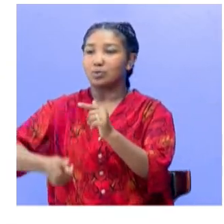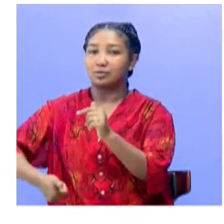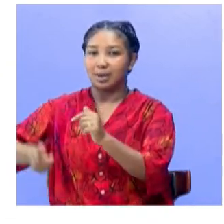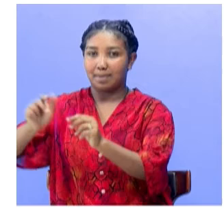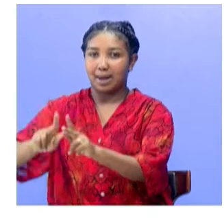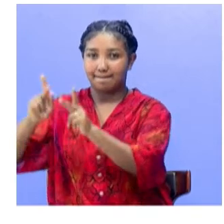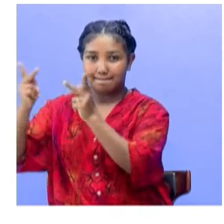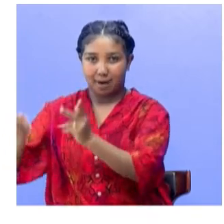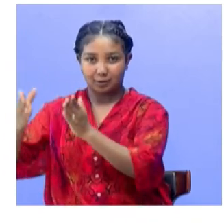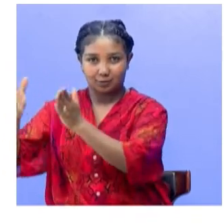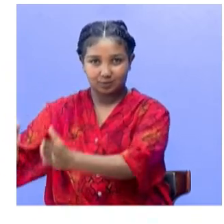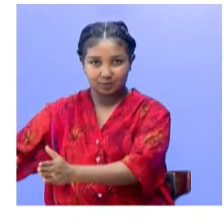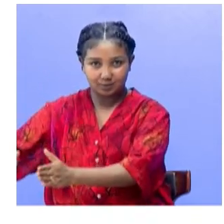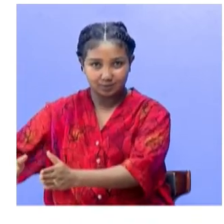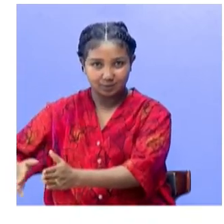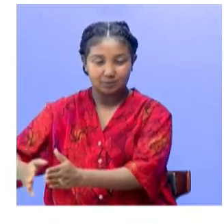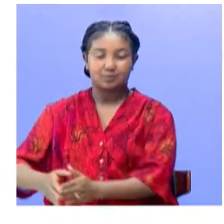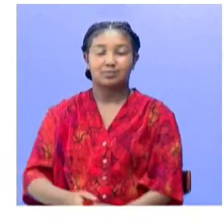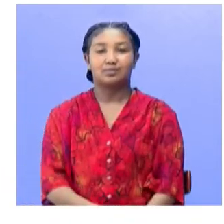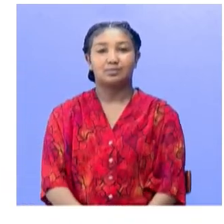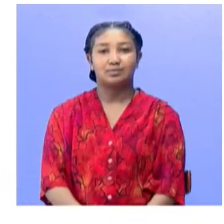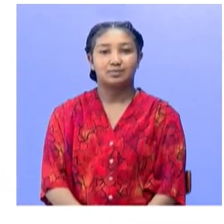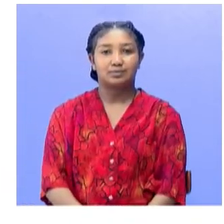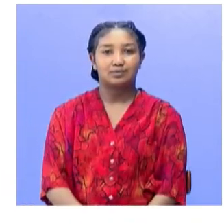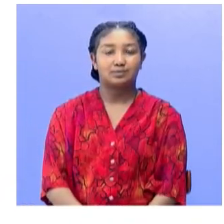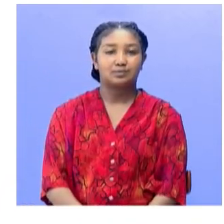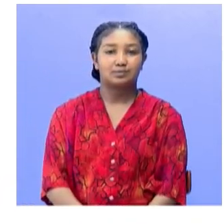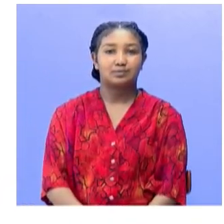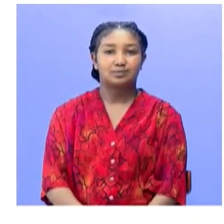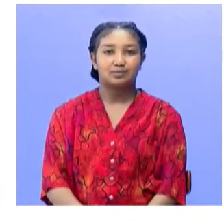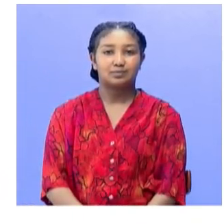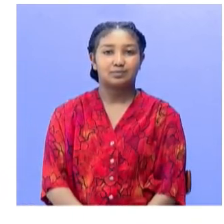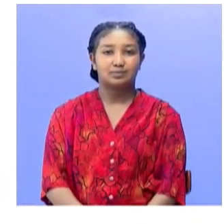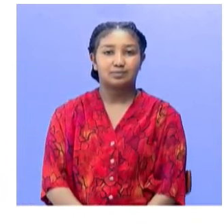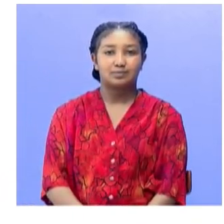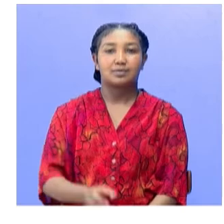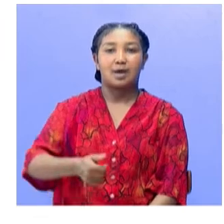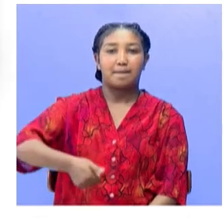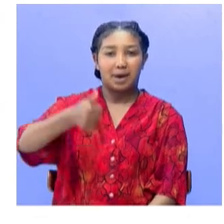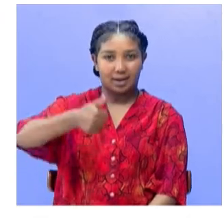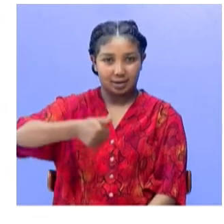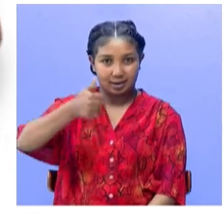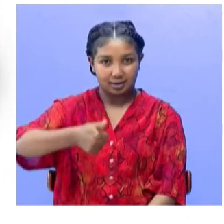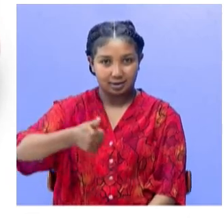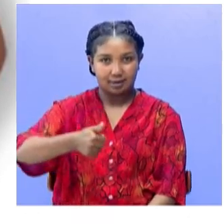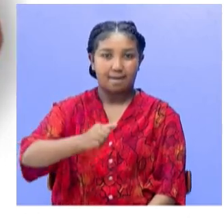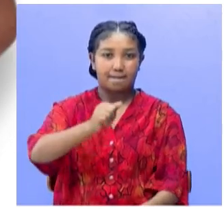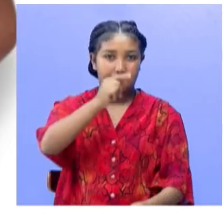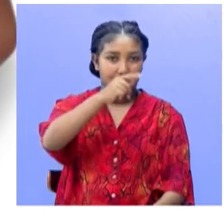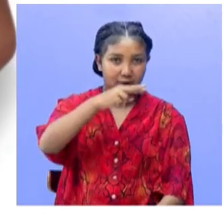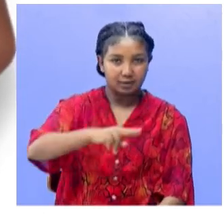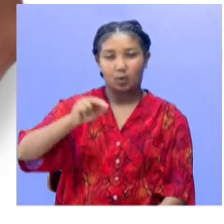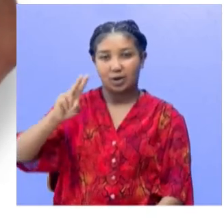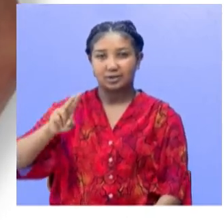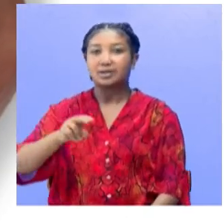And the other, main clause. Good. Very good. Main clause.